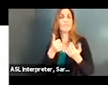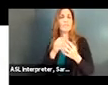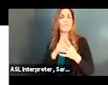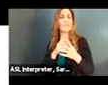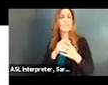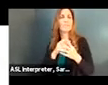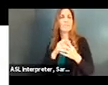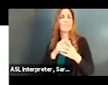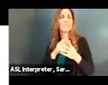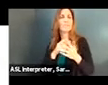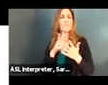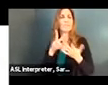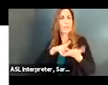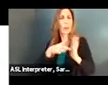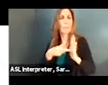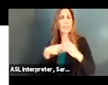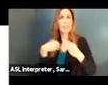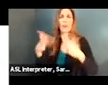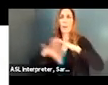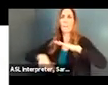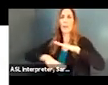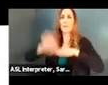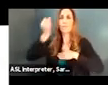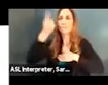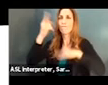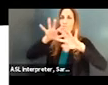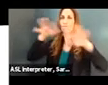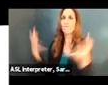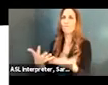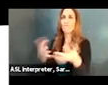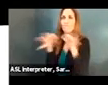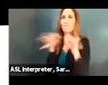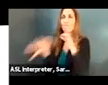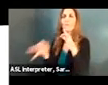is about giving a framework to how to help somebody